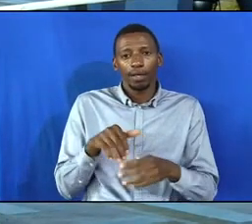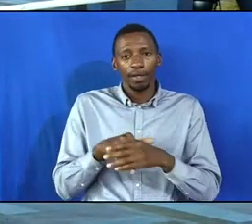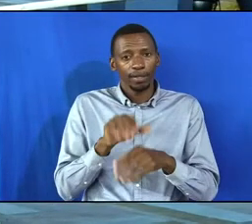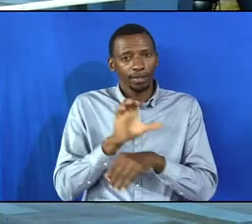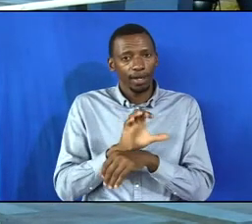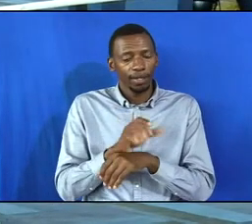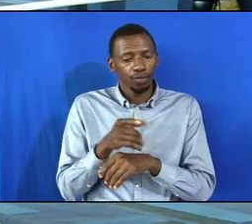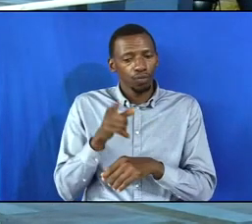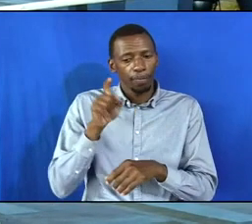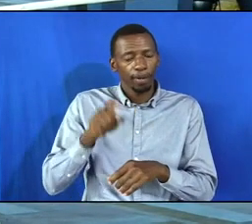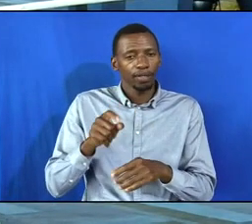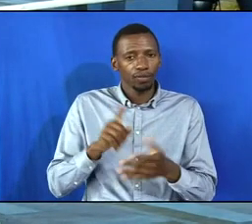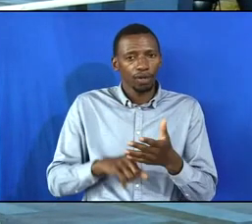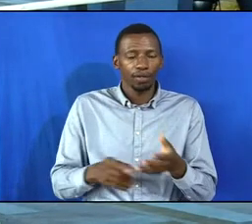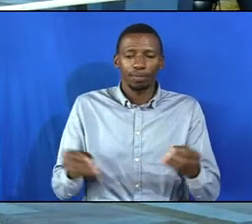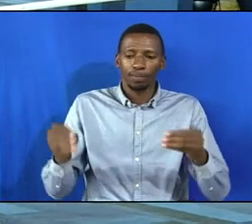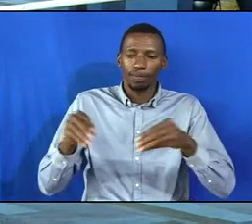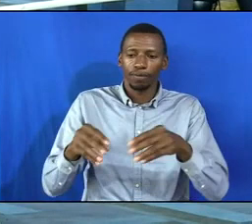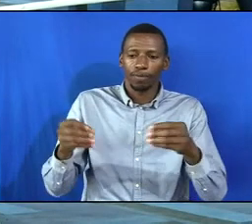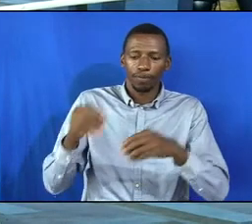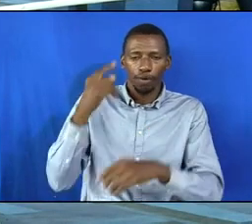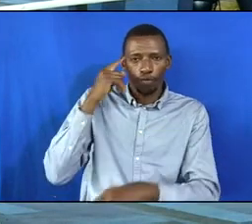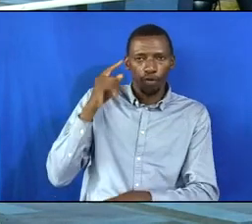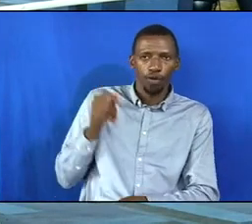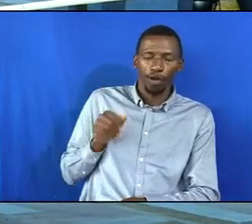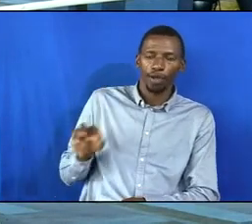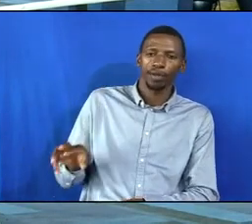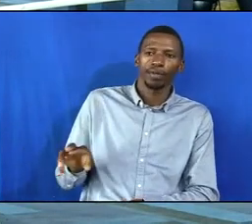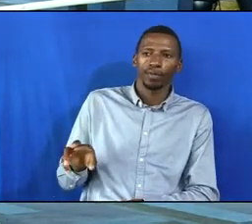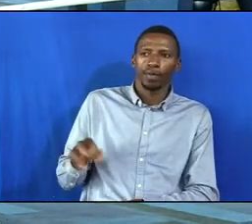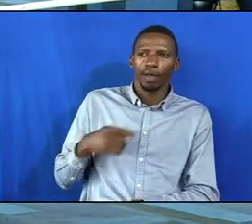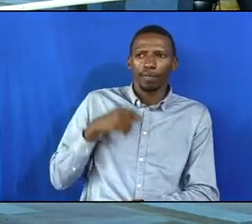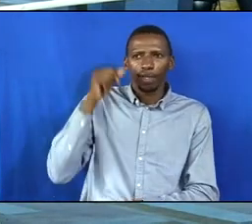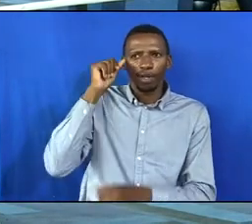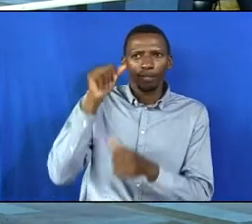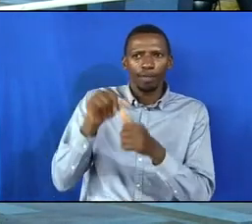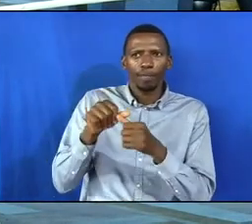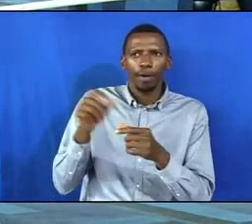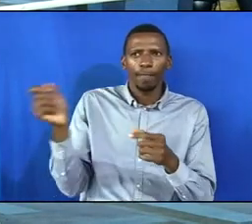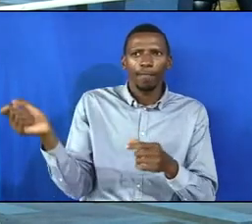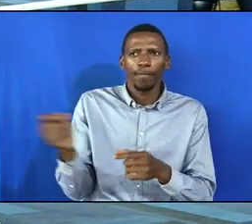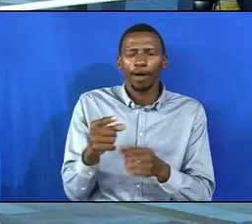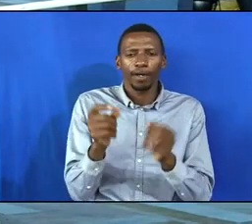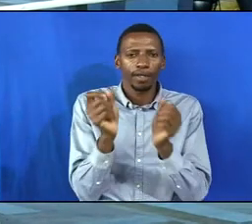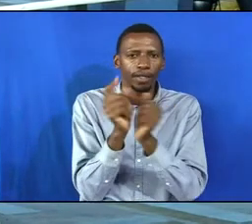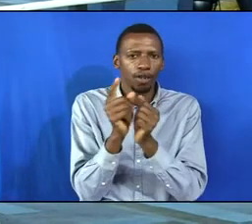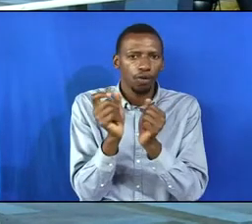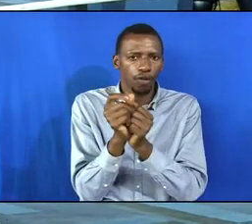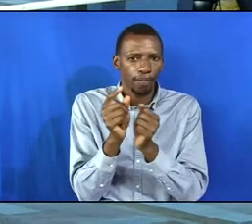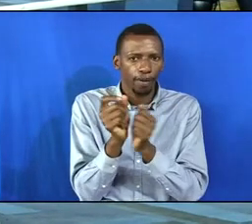her. I remember the fundraising was around November. Then,